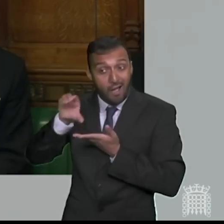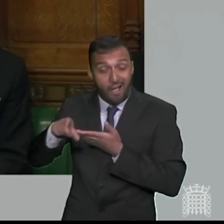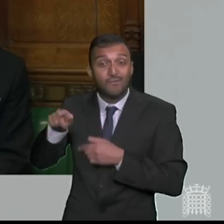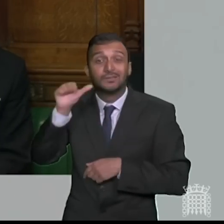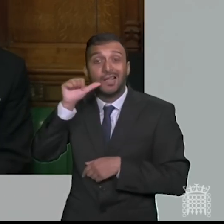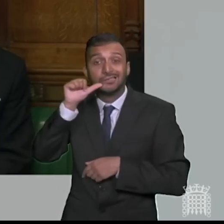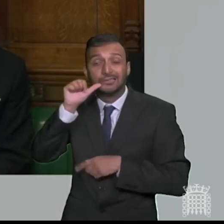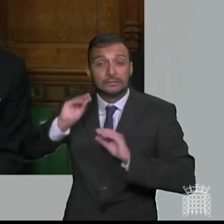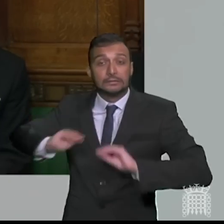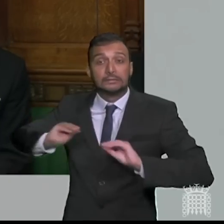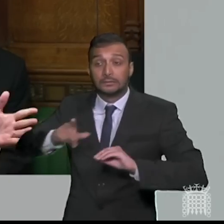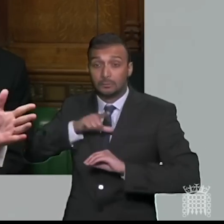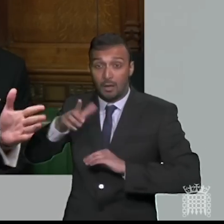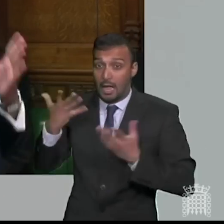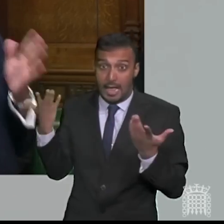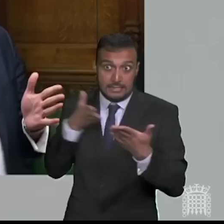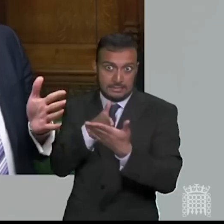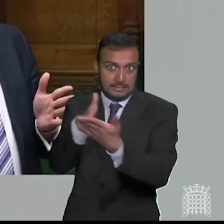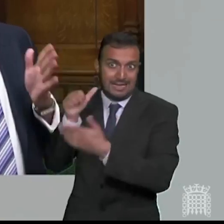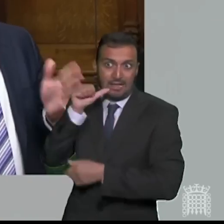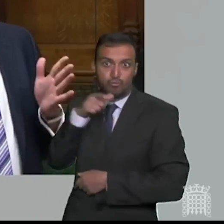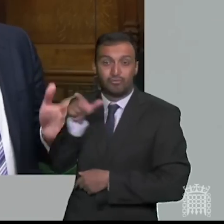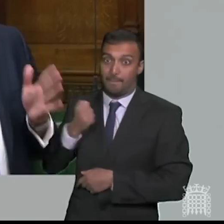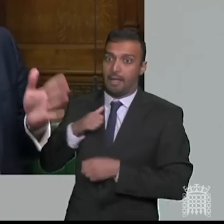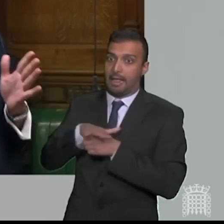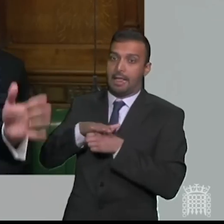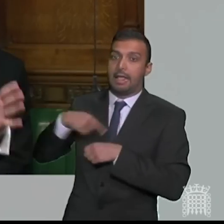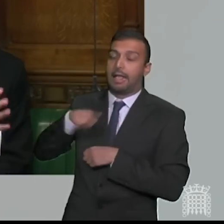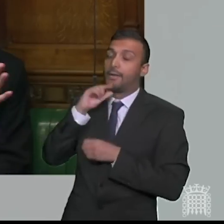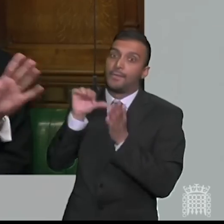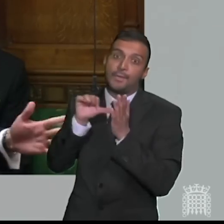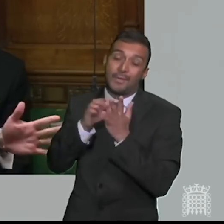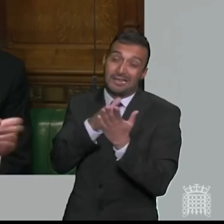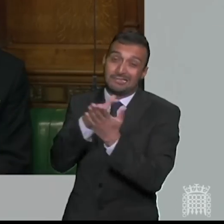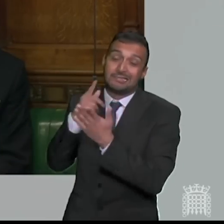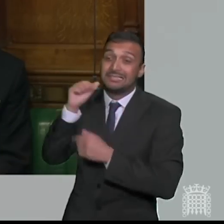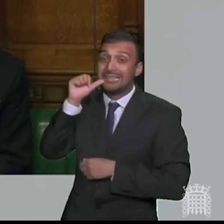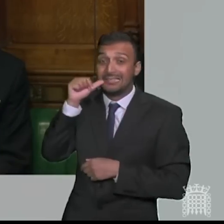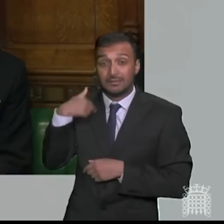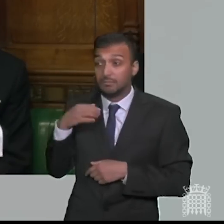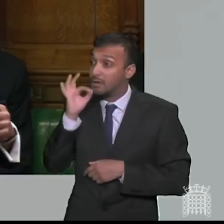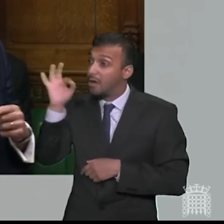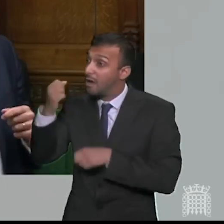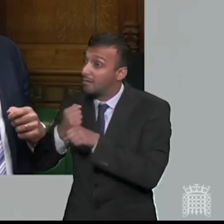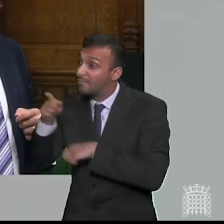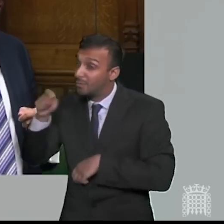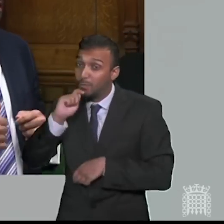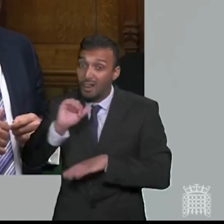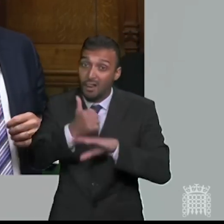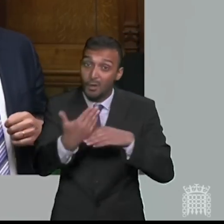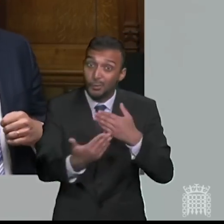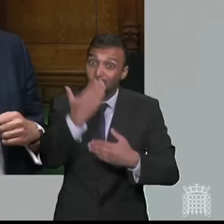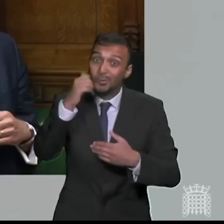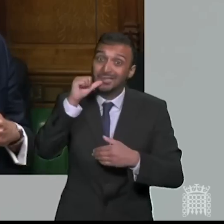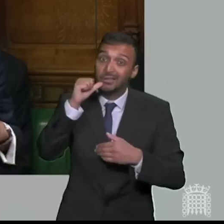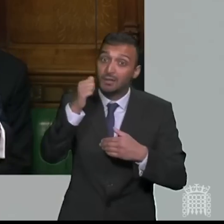issue for a number of my constituents. And would my right honourable friend consider the merits of actually opening new dental schools, not just new dental places? Keir University is